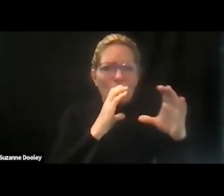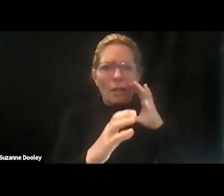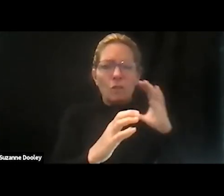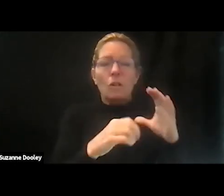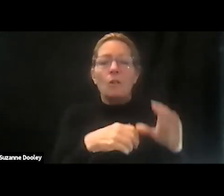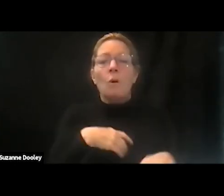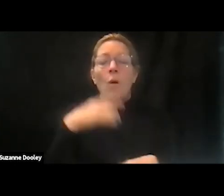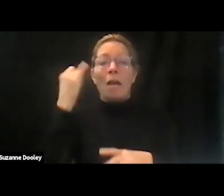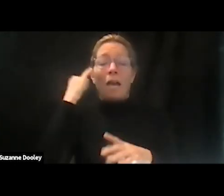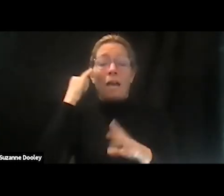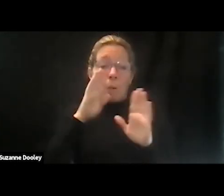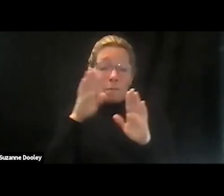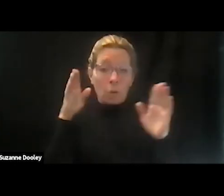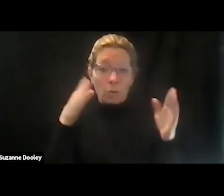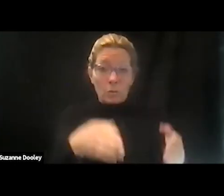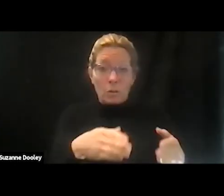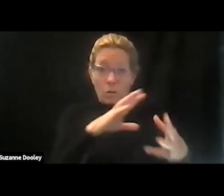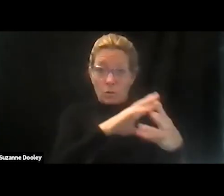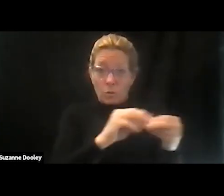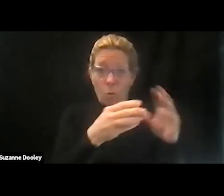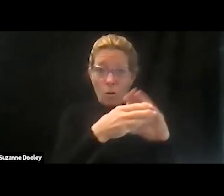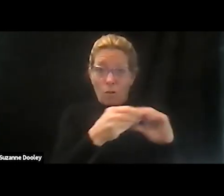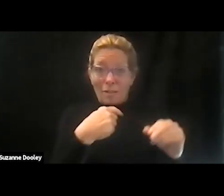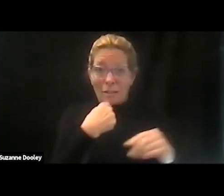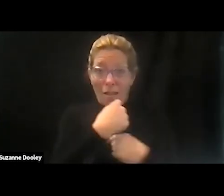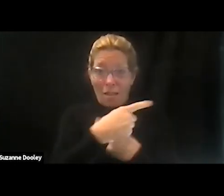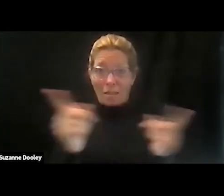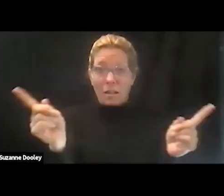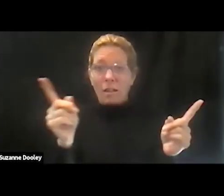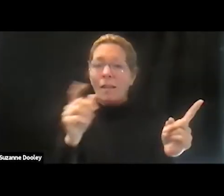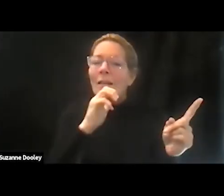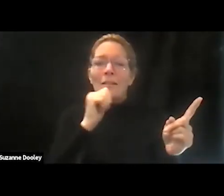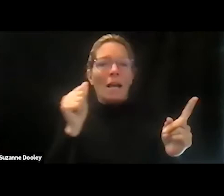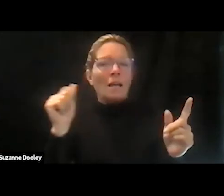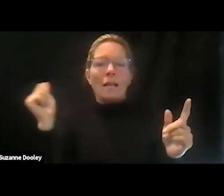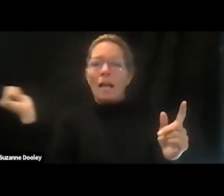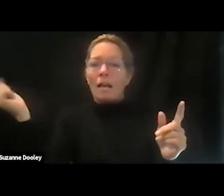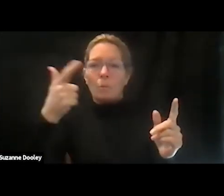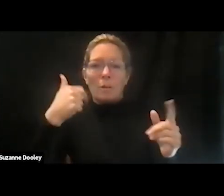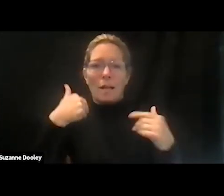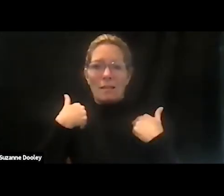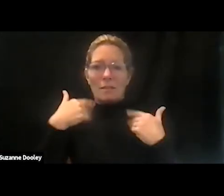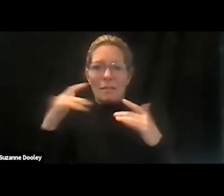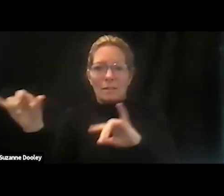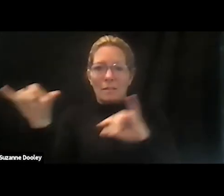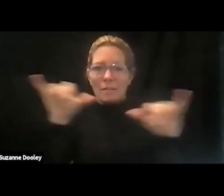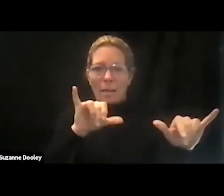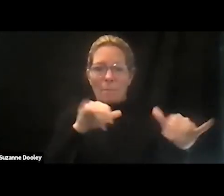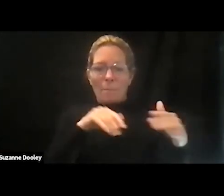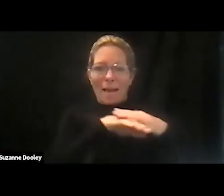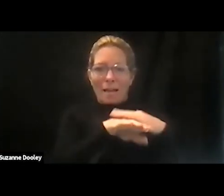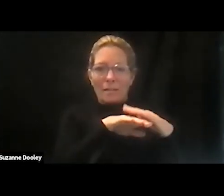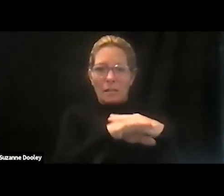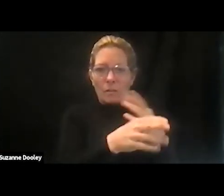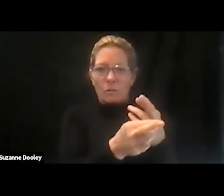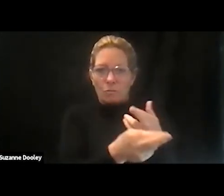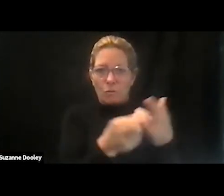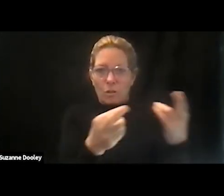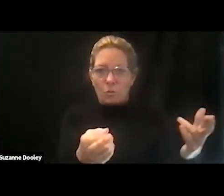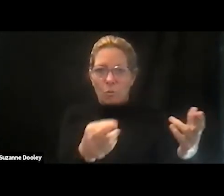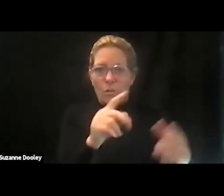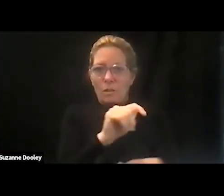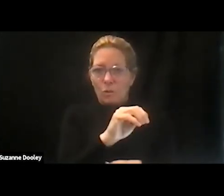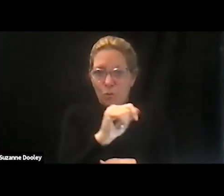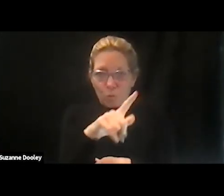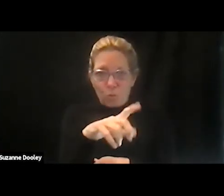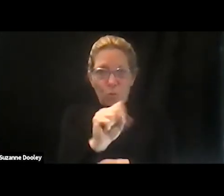about storytelling, we also have to recognize that not everyone has the same access to resources, to